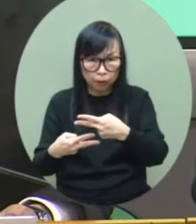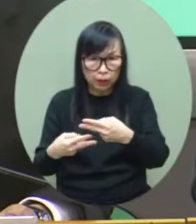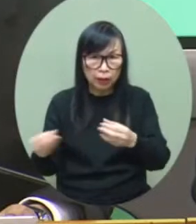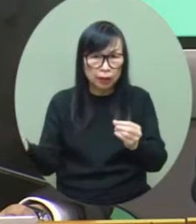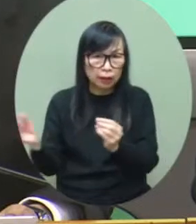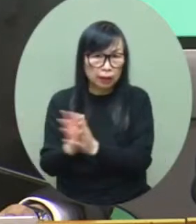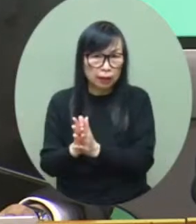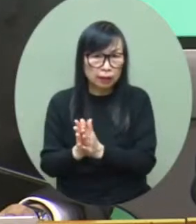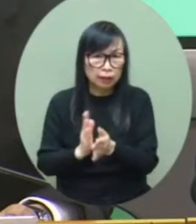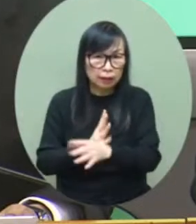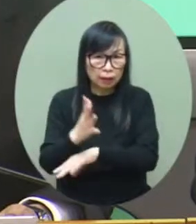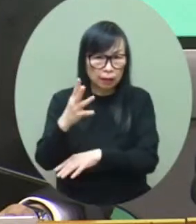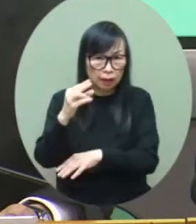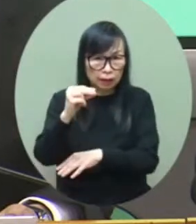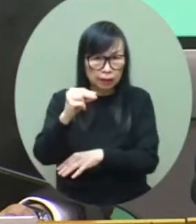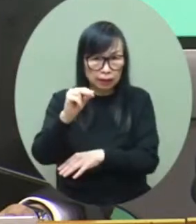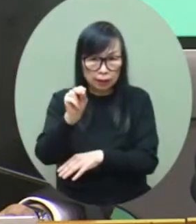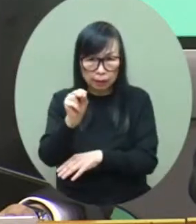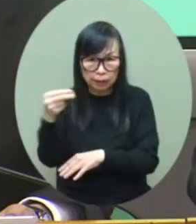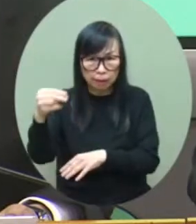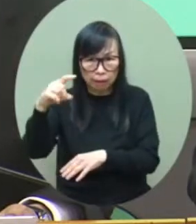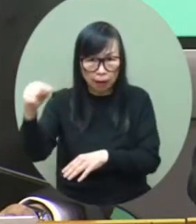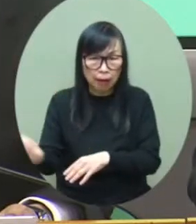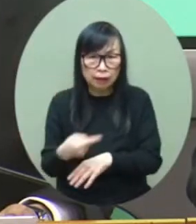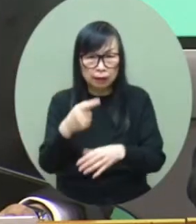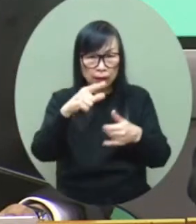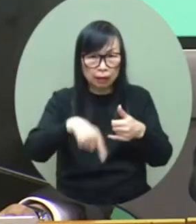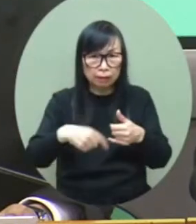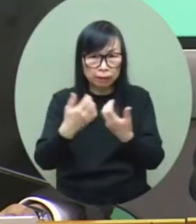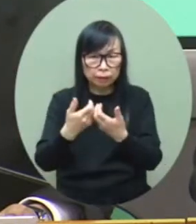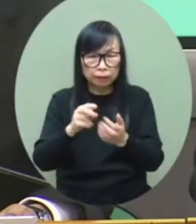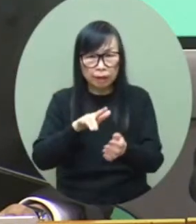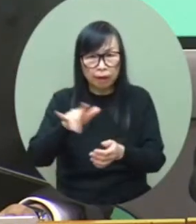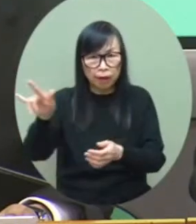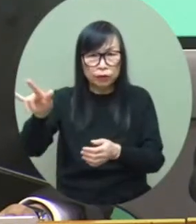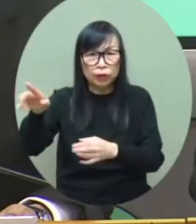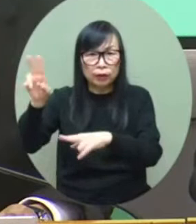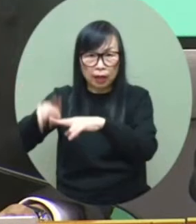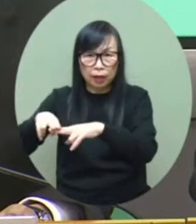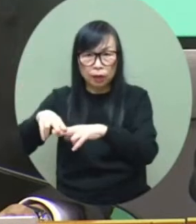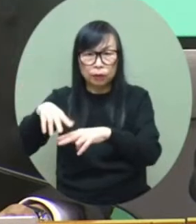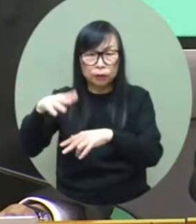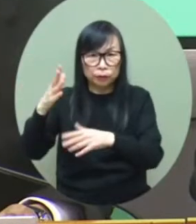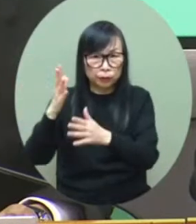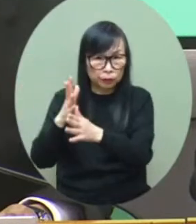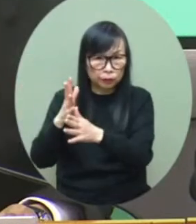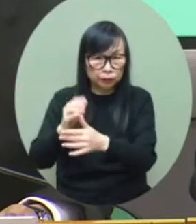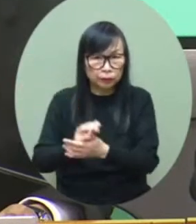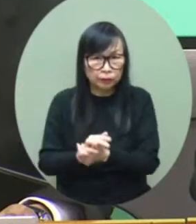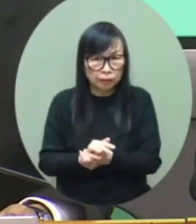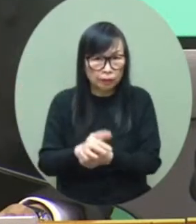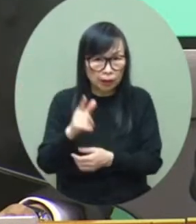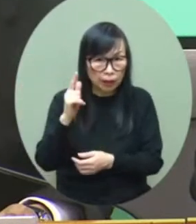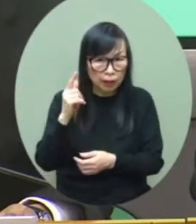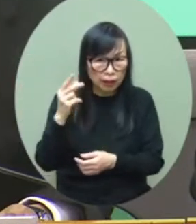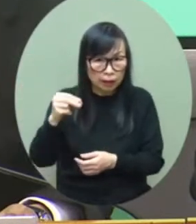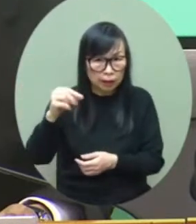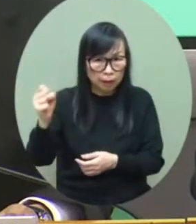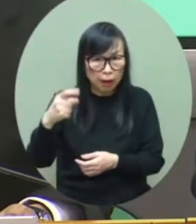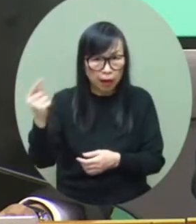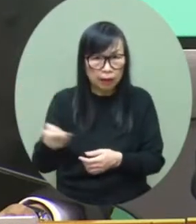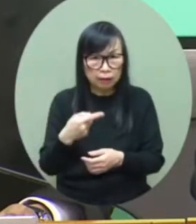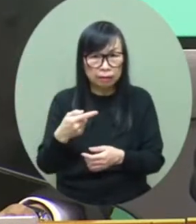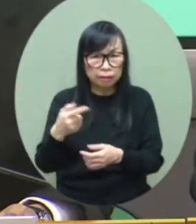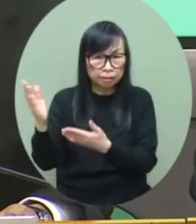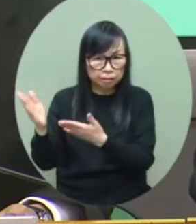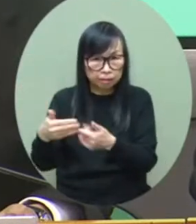then from the 8th of January to yesterday, the 2nd of February, 770,000 people traveled